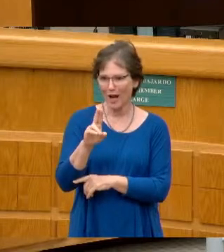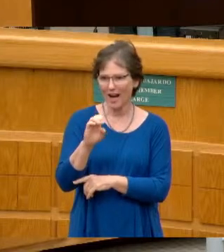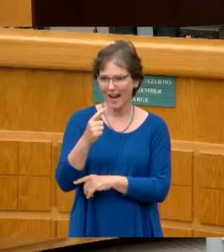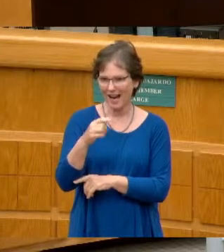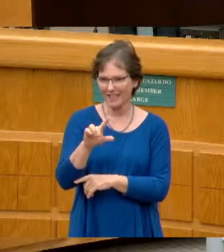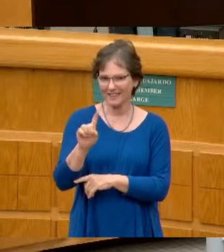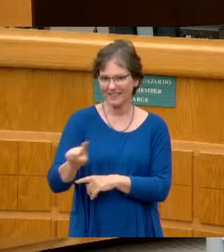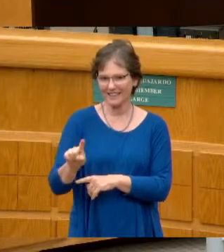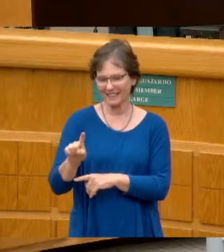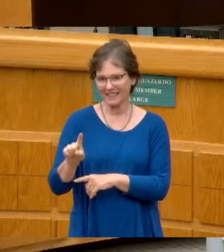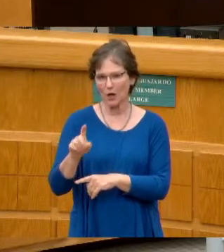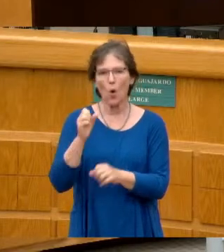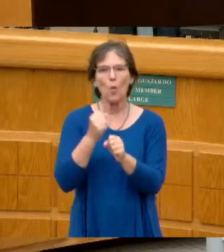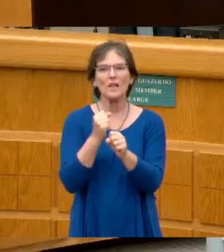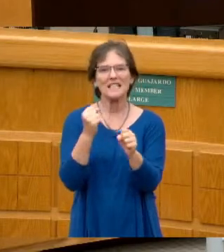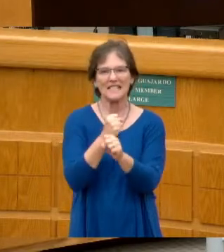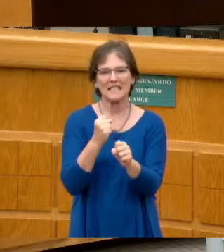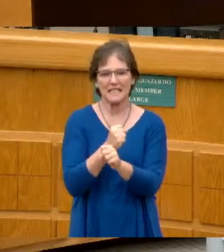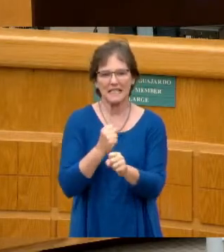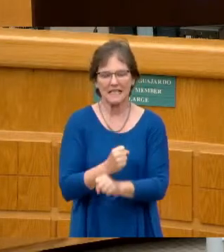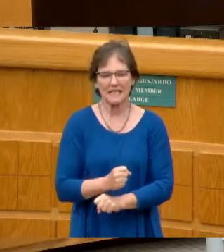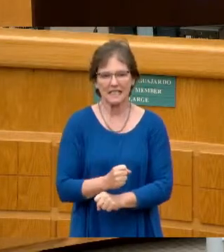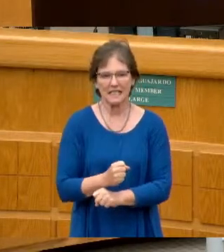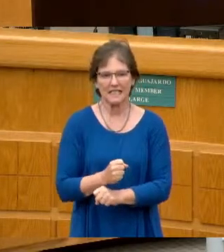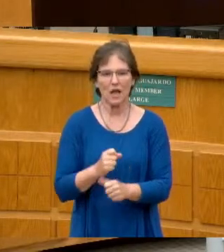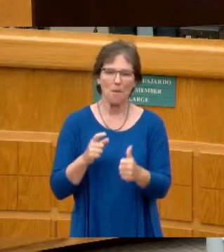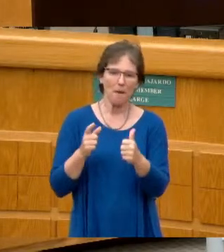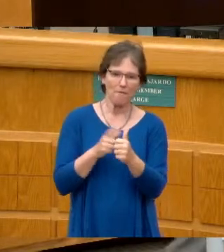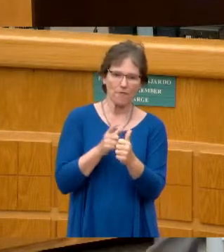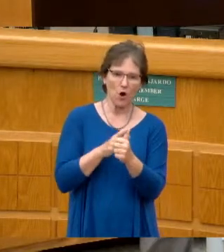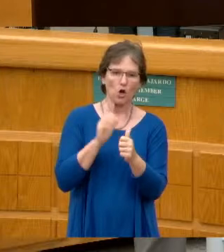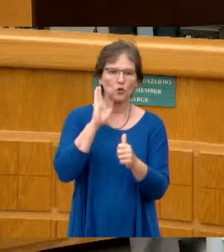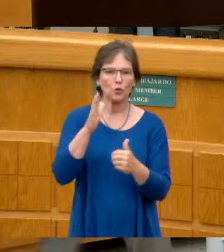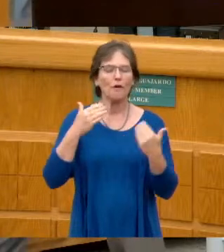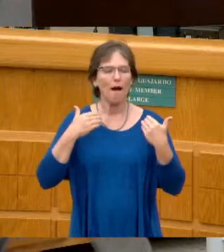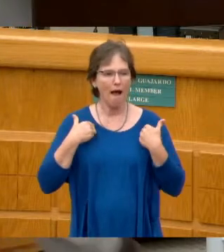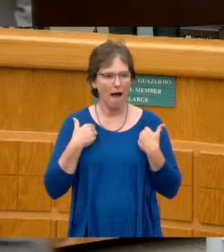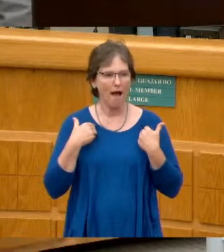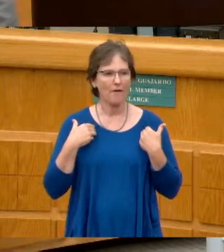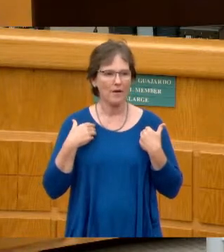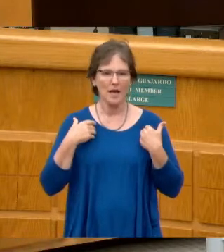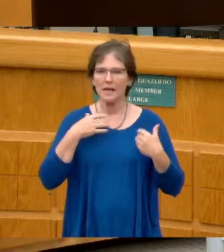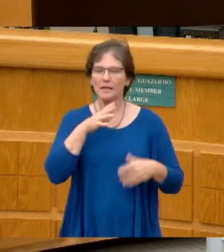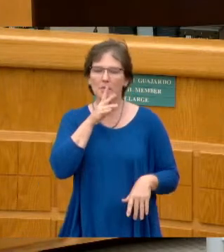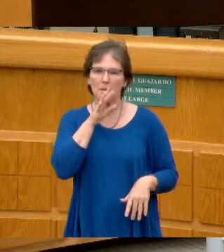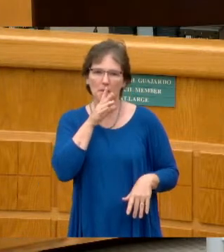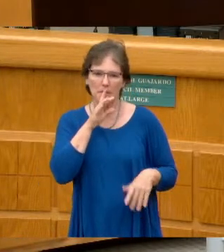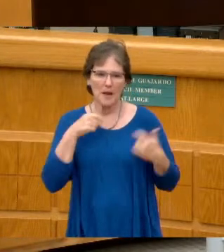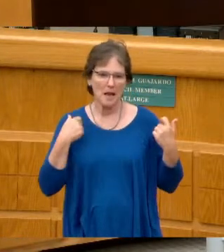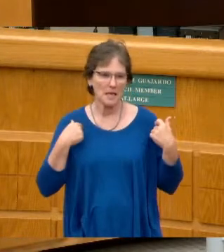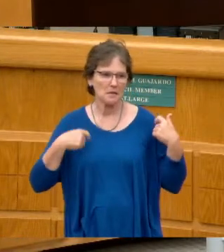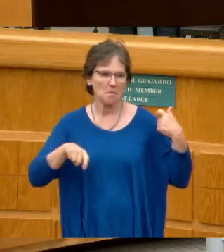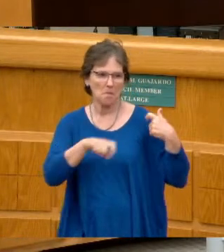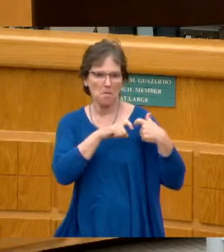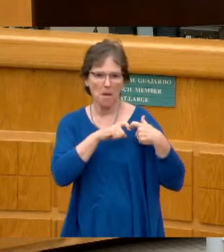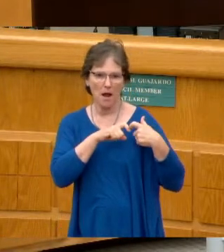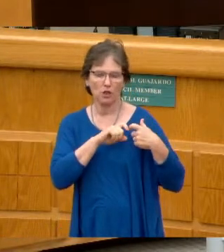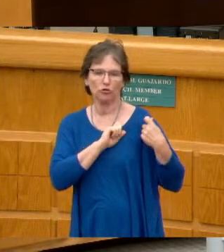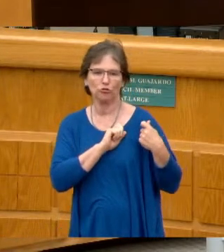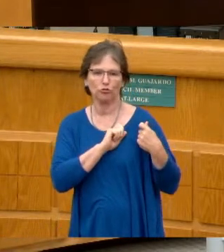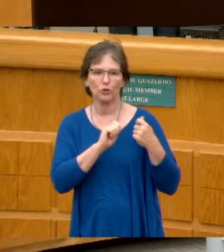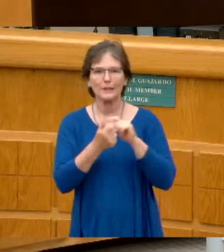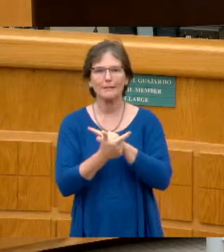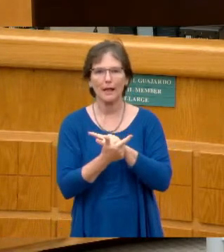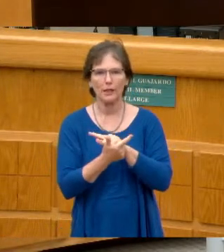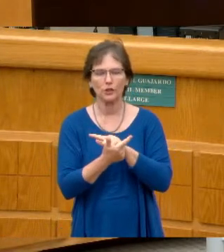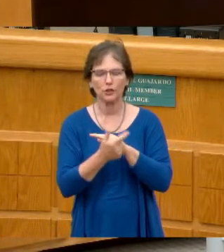of these public forums, with maybe the exception of one, and we realized, whoops, we've got a lot of folks out there that need their help, and they were quick to respond.